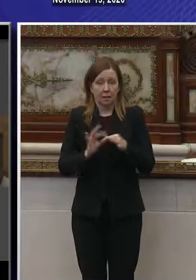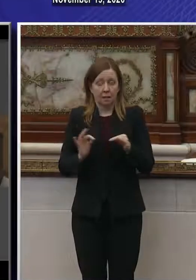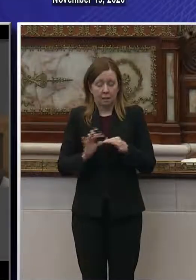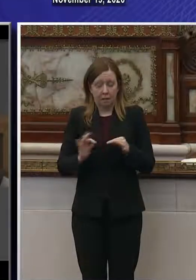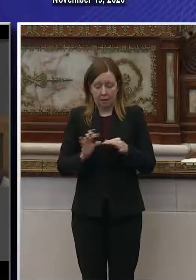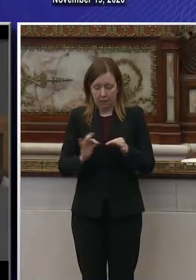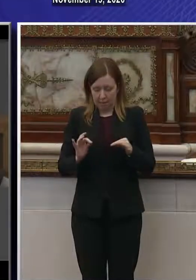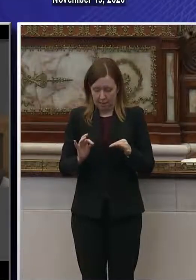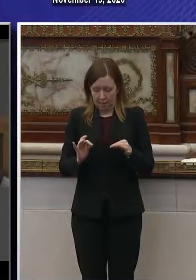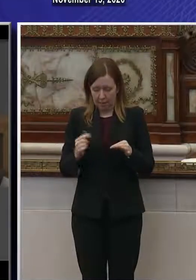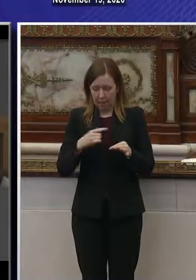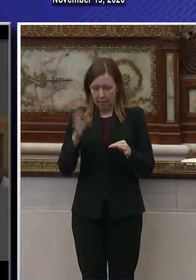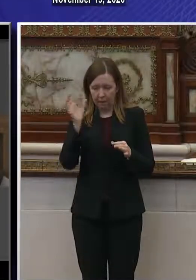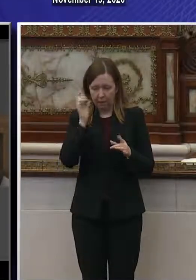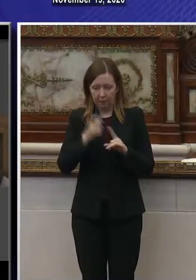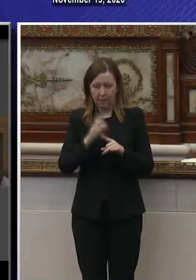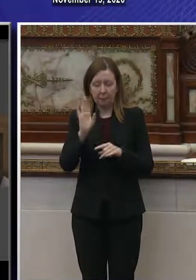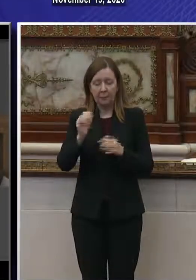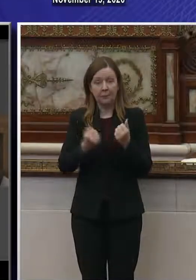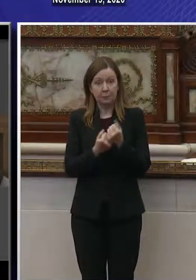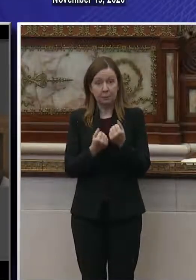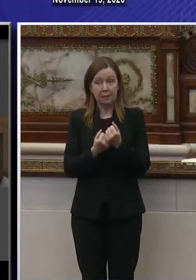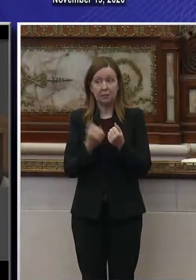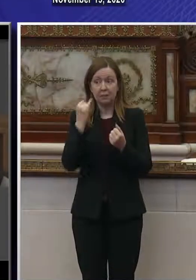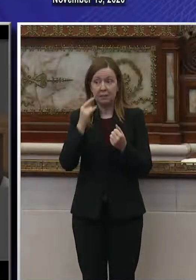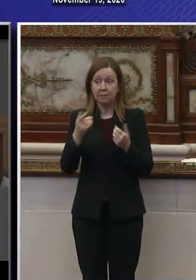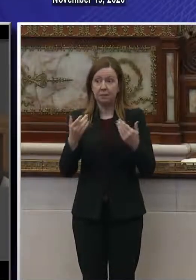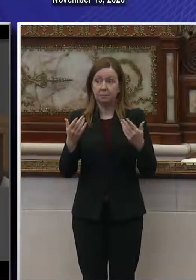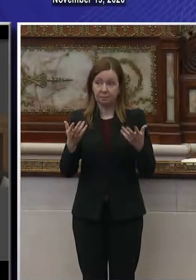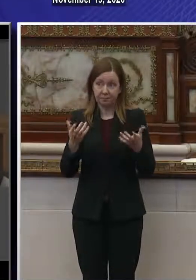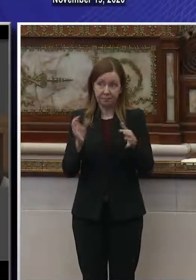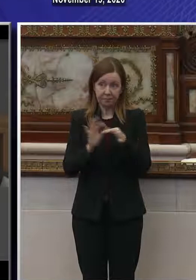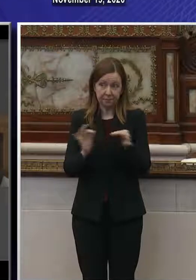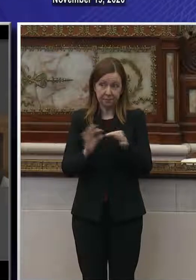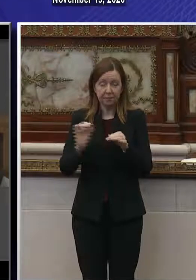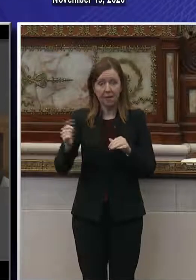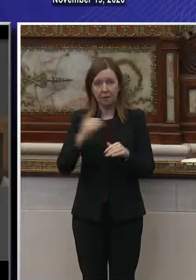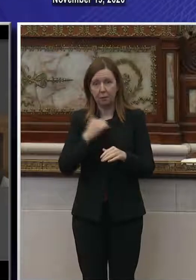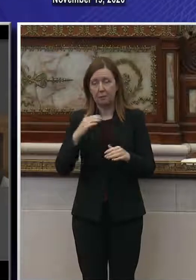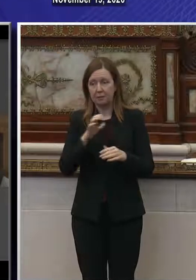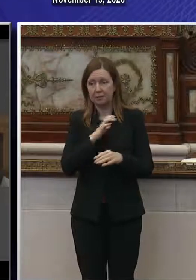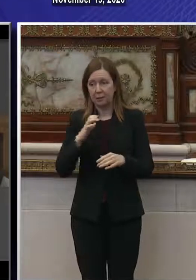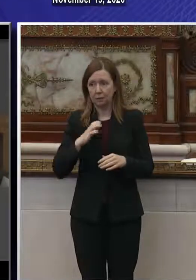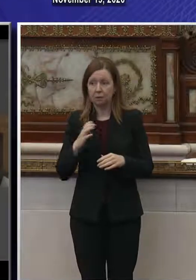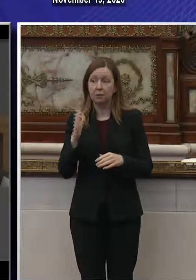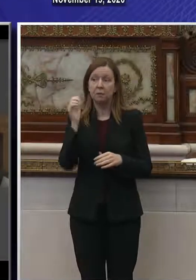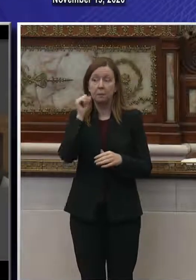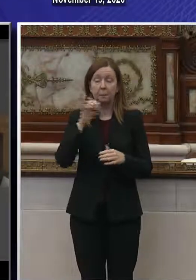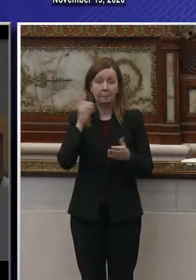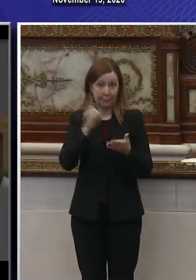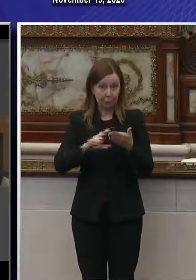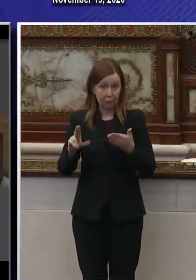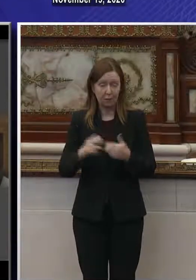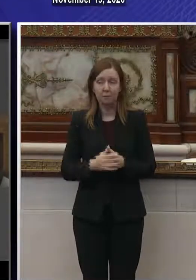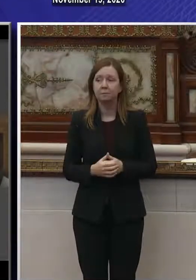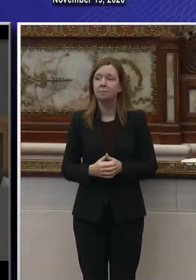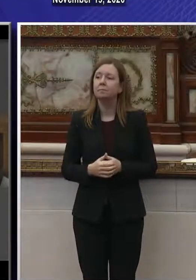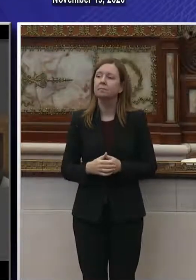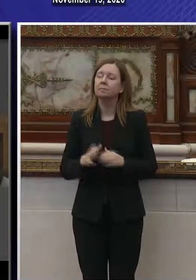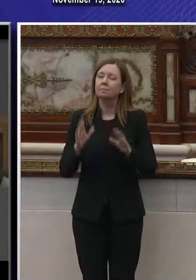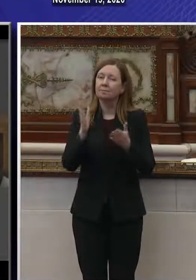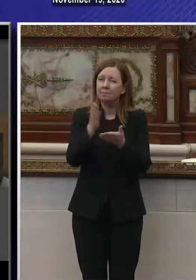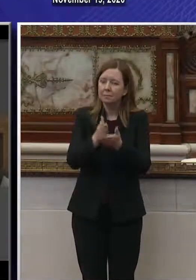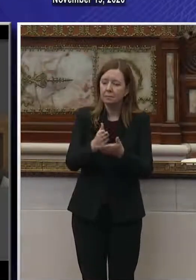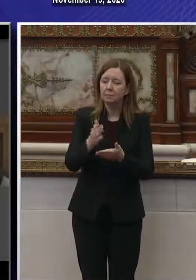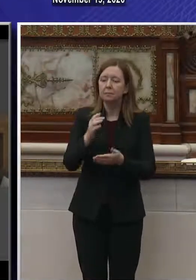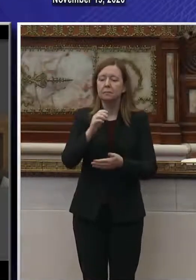testify, we'll hear from the bill sponsor if he has a statement and other members of council. Madam Clerk? Madam Chair, I